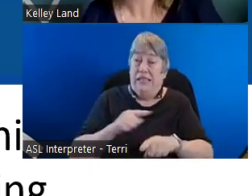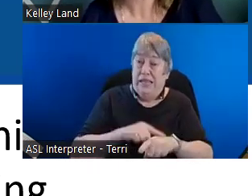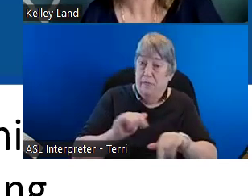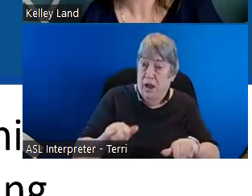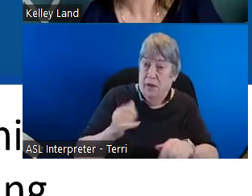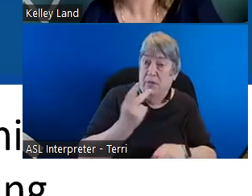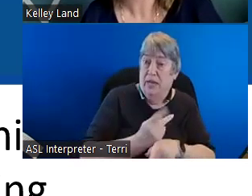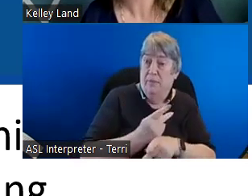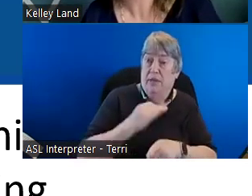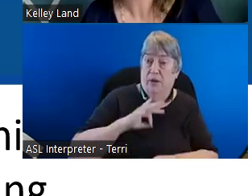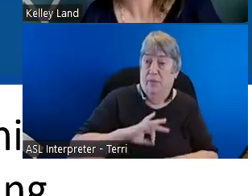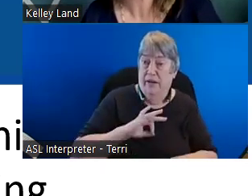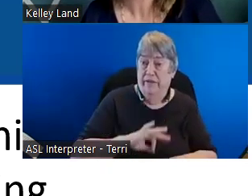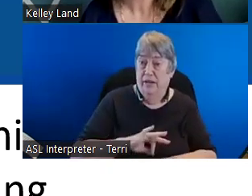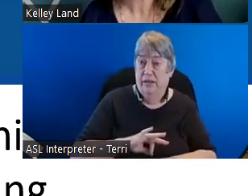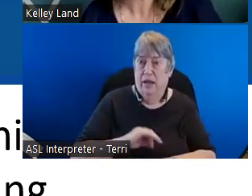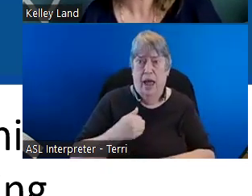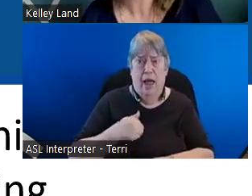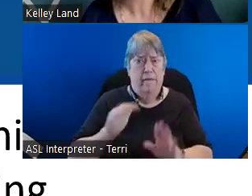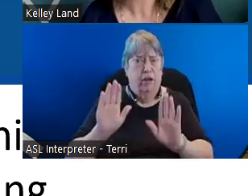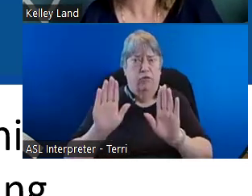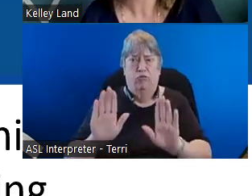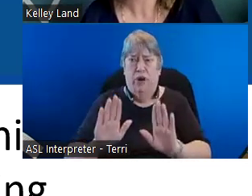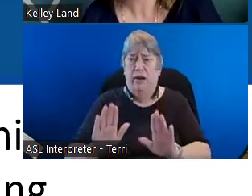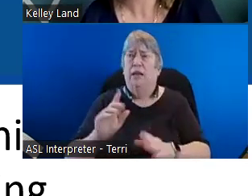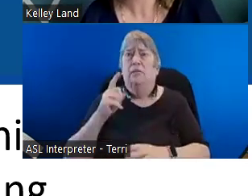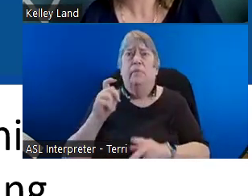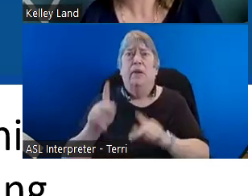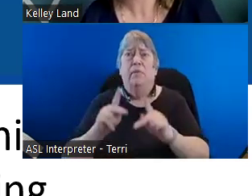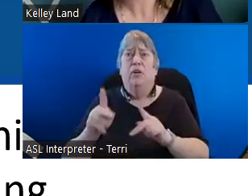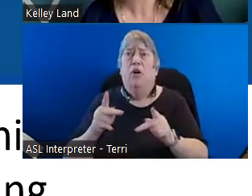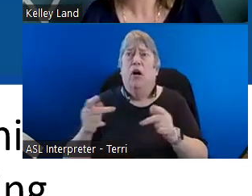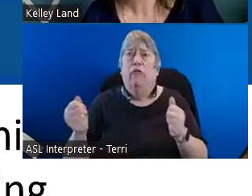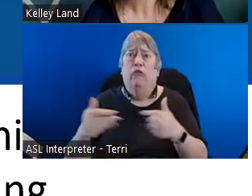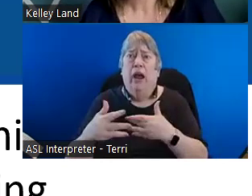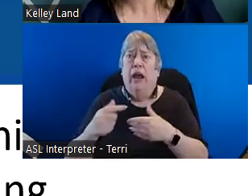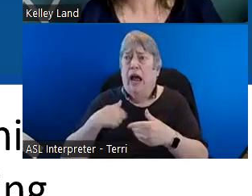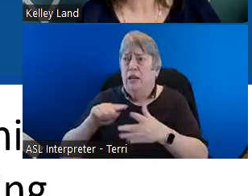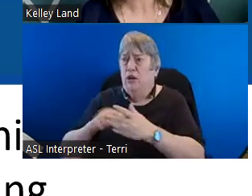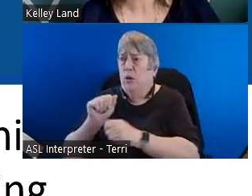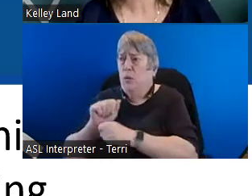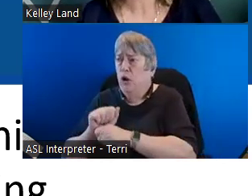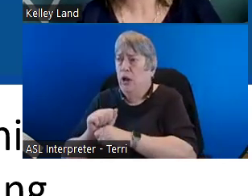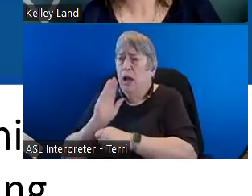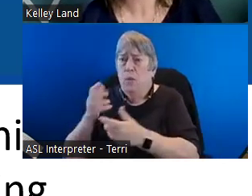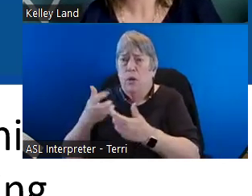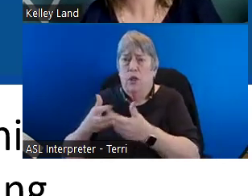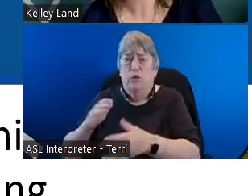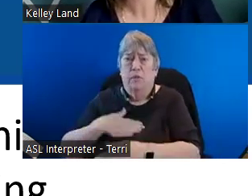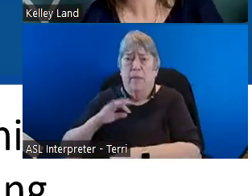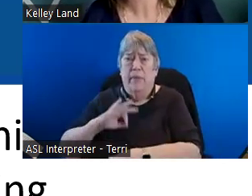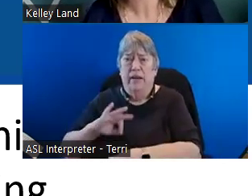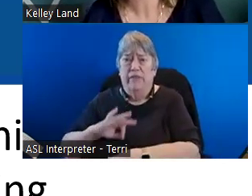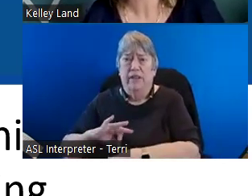work, you would lose your benefits. But there are these great incentives that are available to individuals. And these incentives are designed to